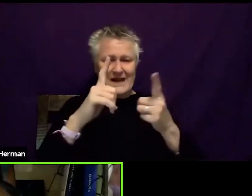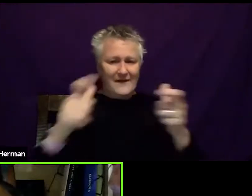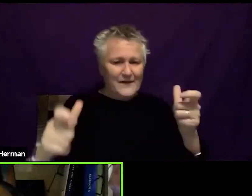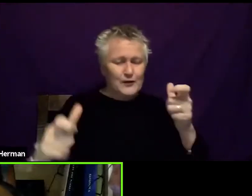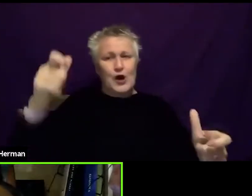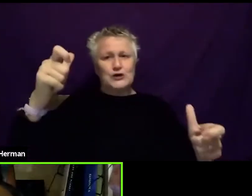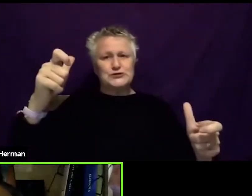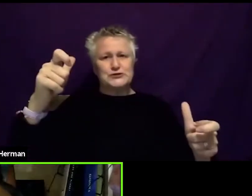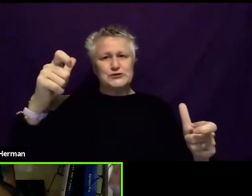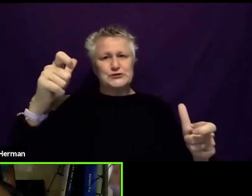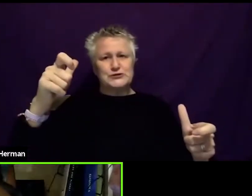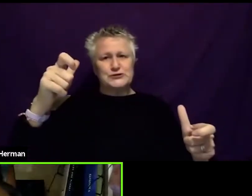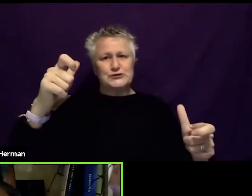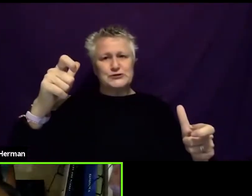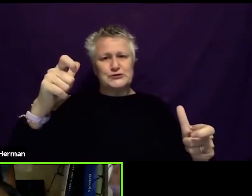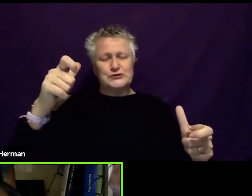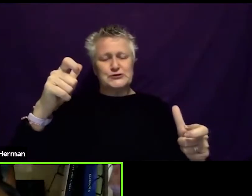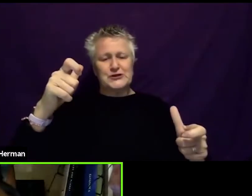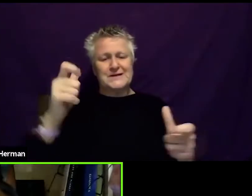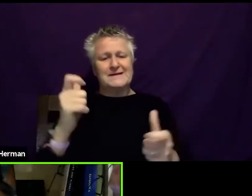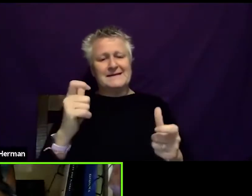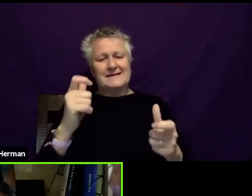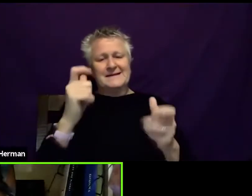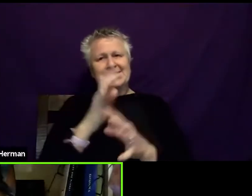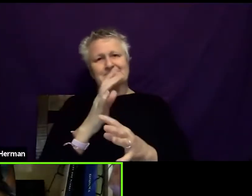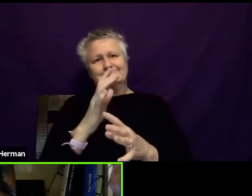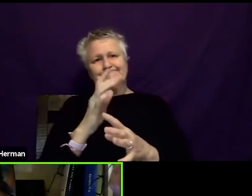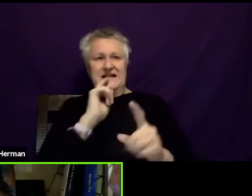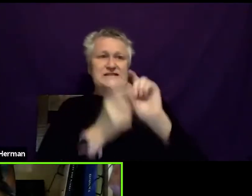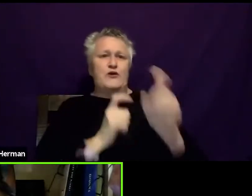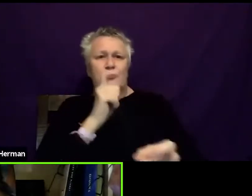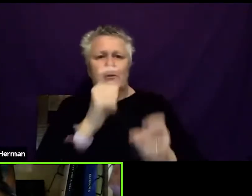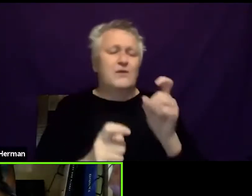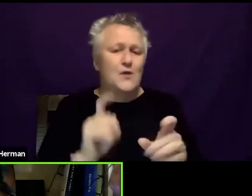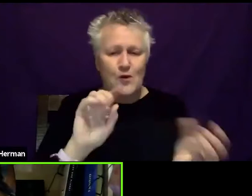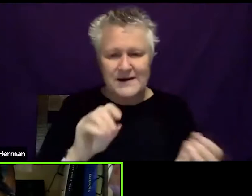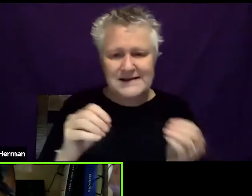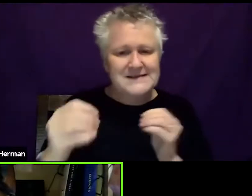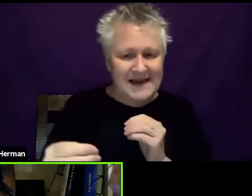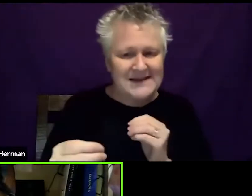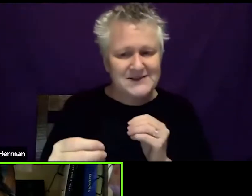lot. But I'm certainly part of groups